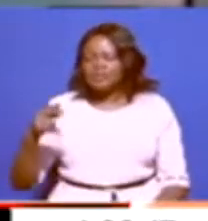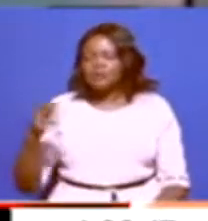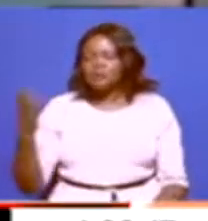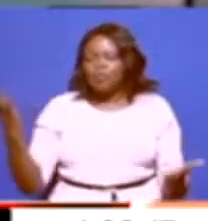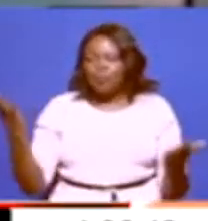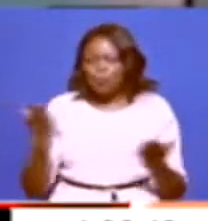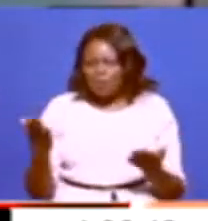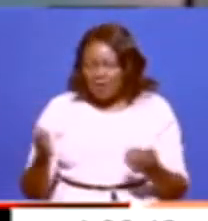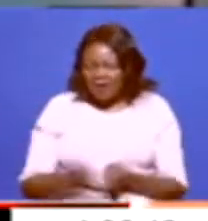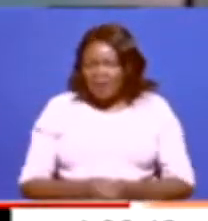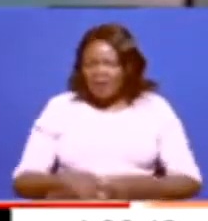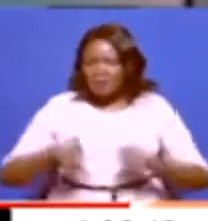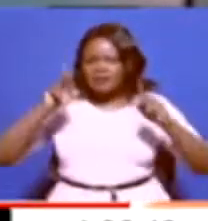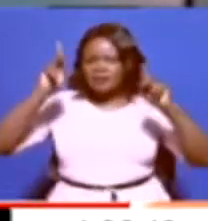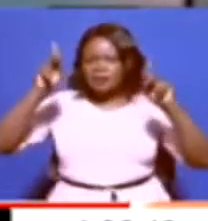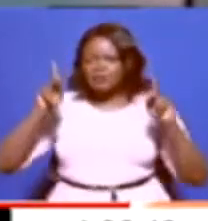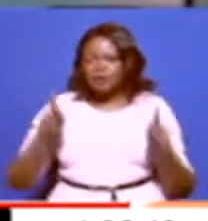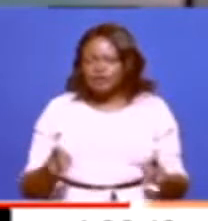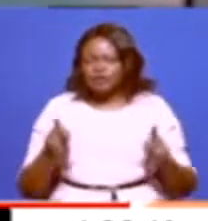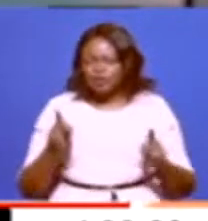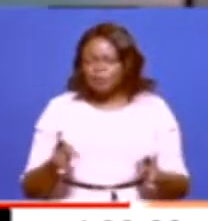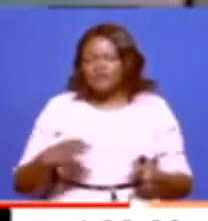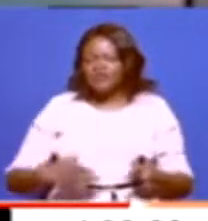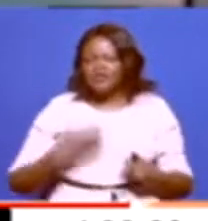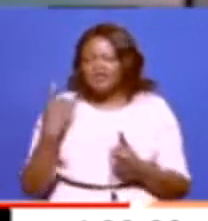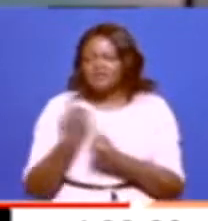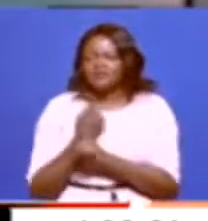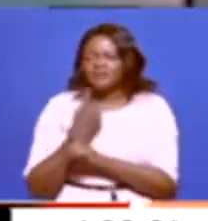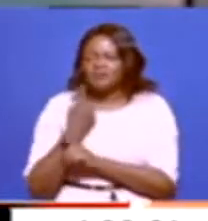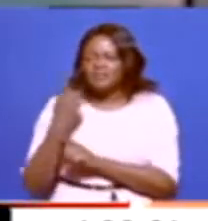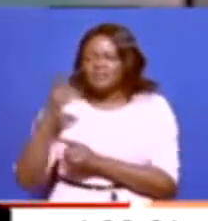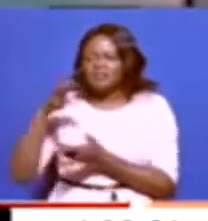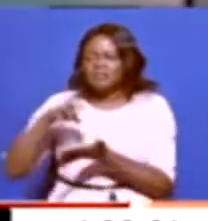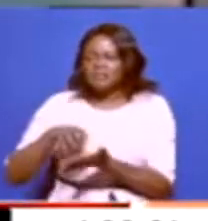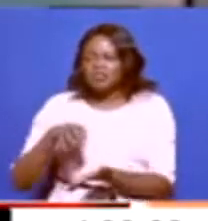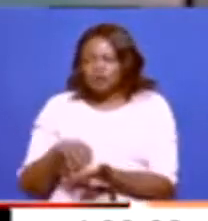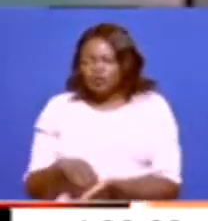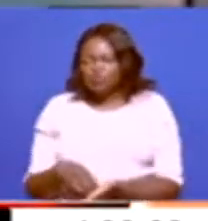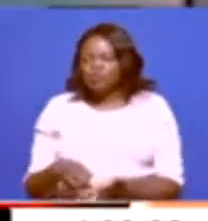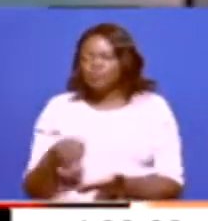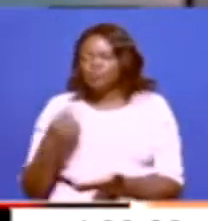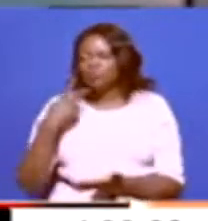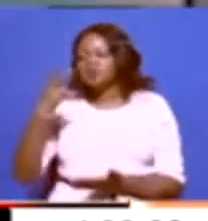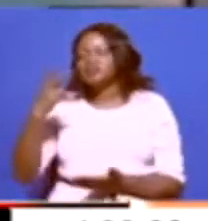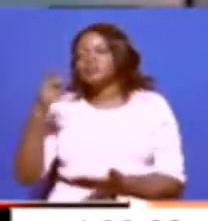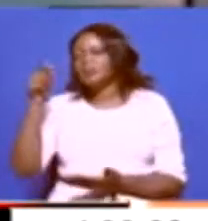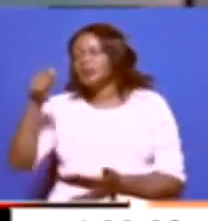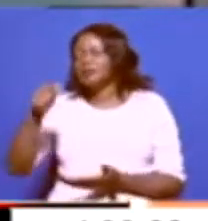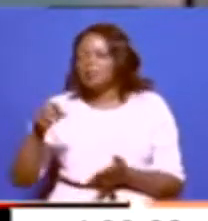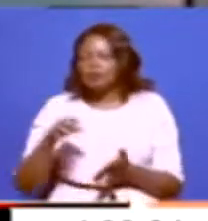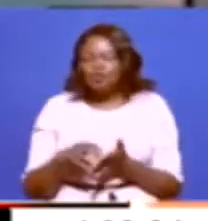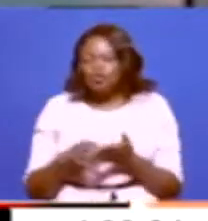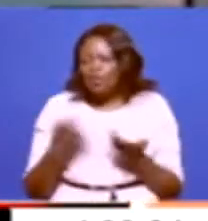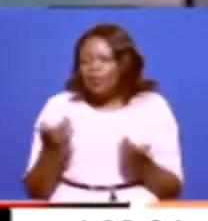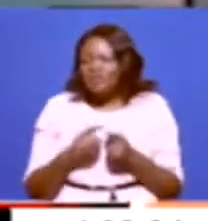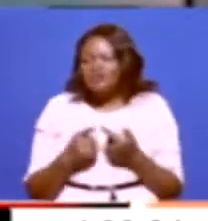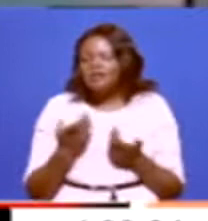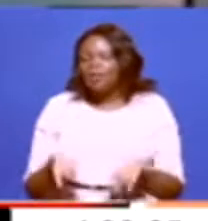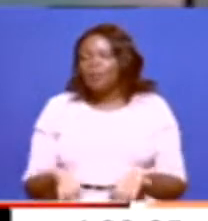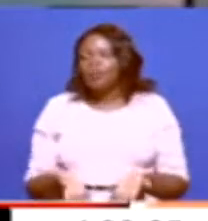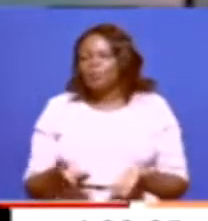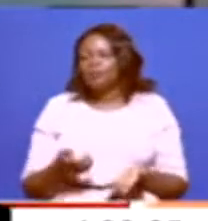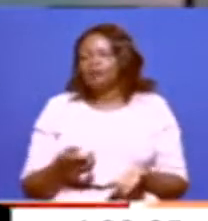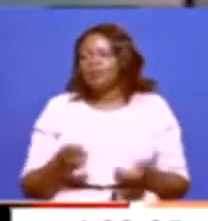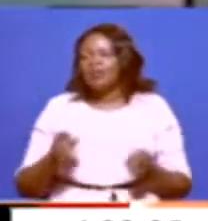of Kisumu. He has been visiting various petrol stations to find out the situation, and now we are crossing over